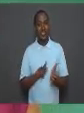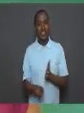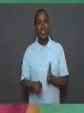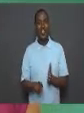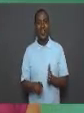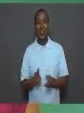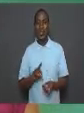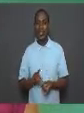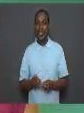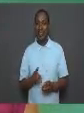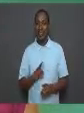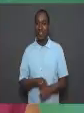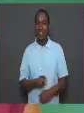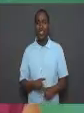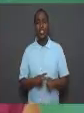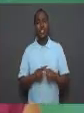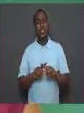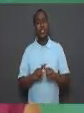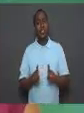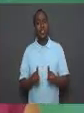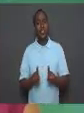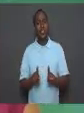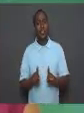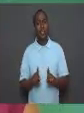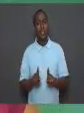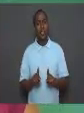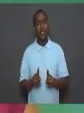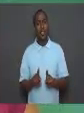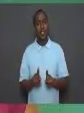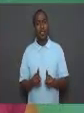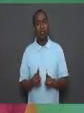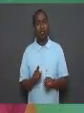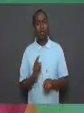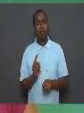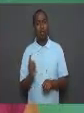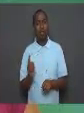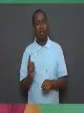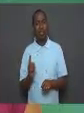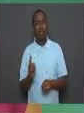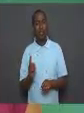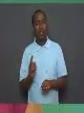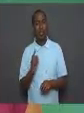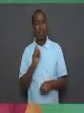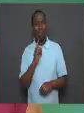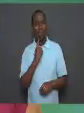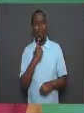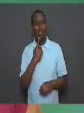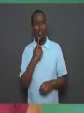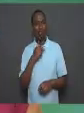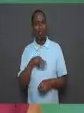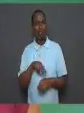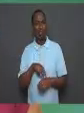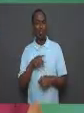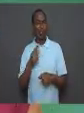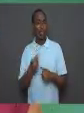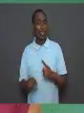digestion. But some of them can withstand the acid and survive